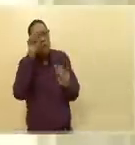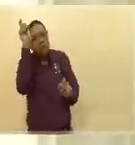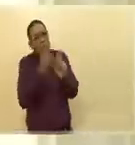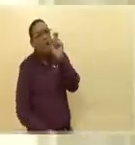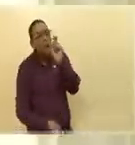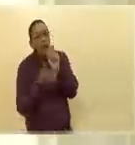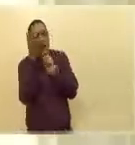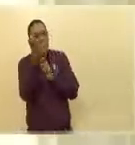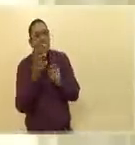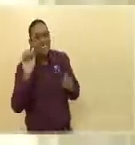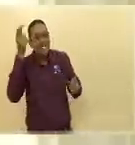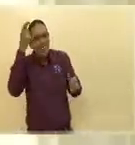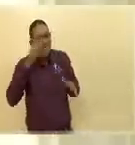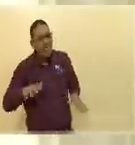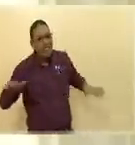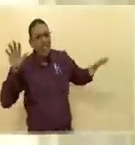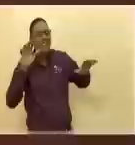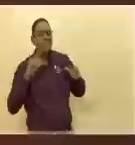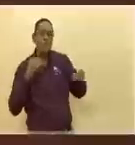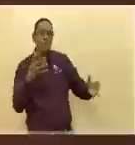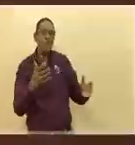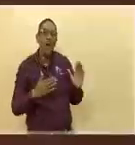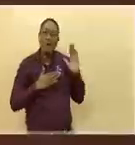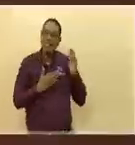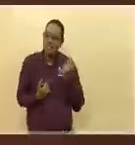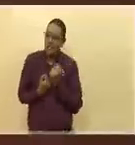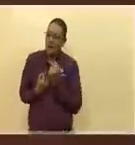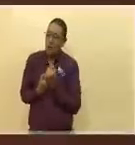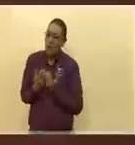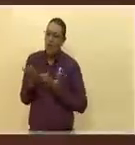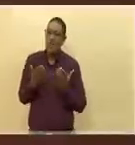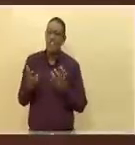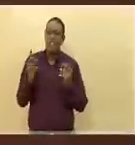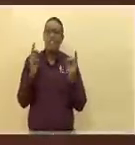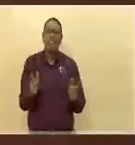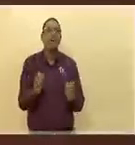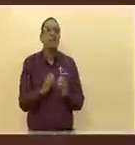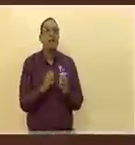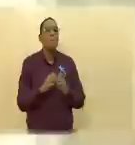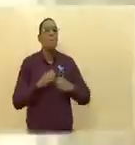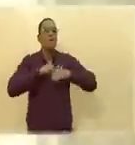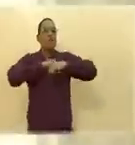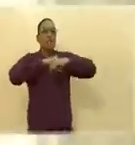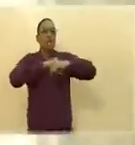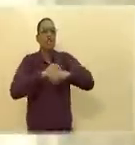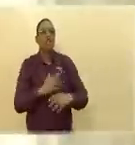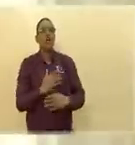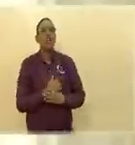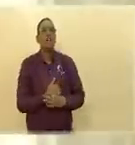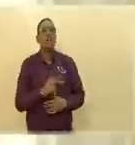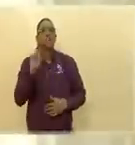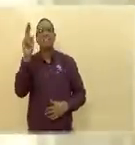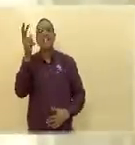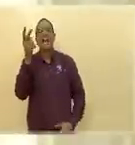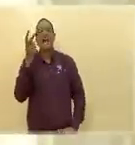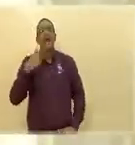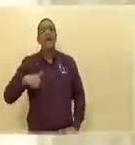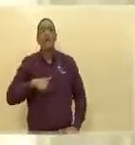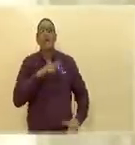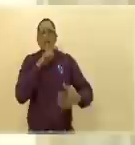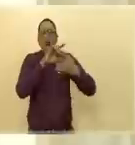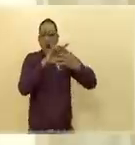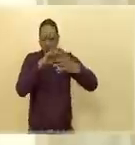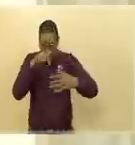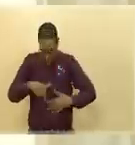transforming the public sector to deliver citizen-centric services faster and more securely. Secondly, we are connected